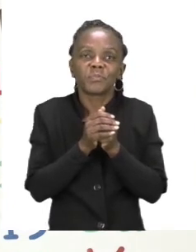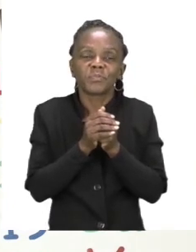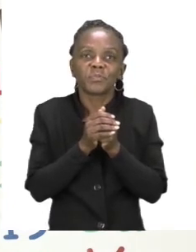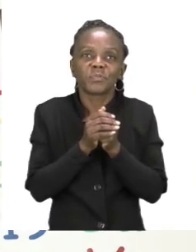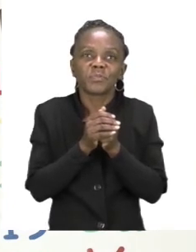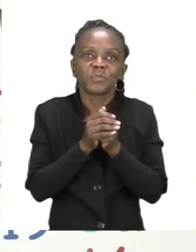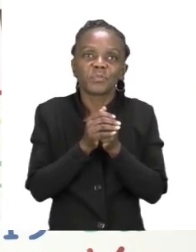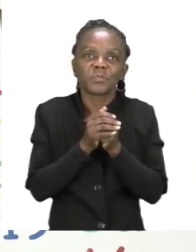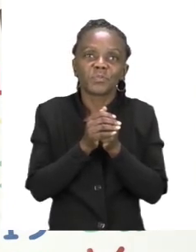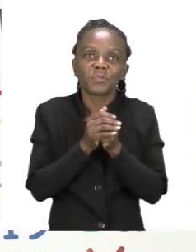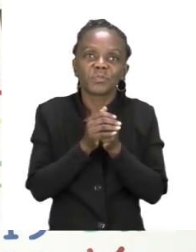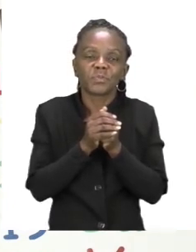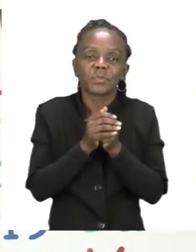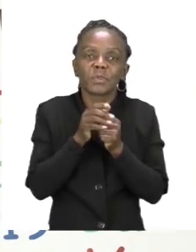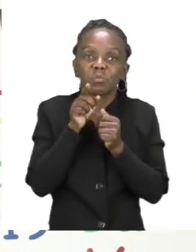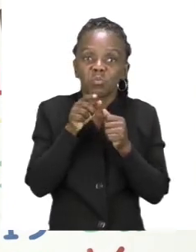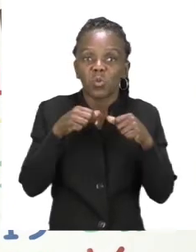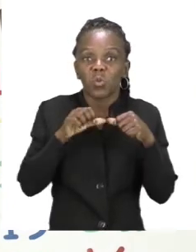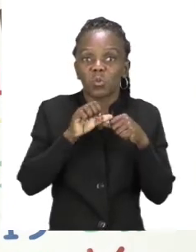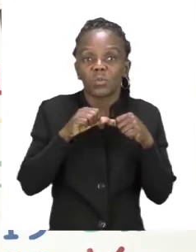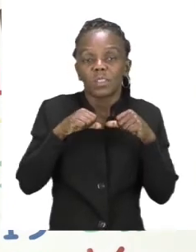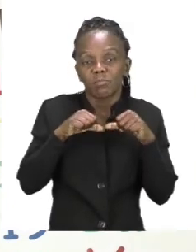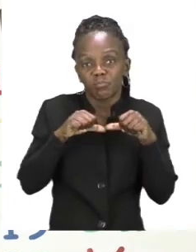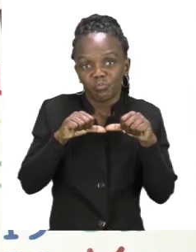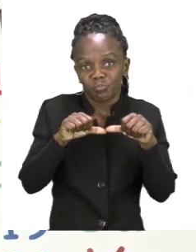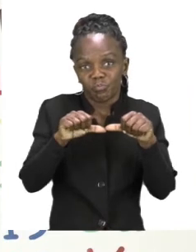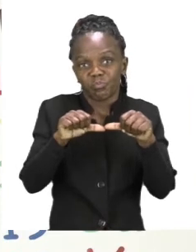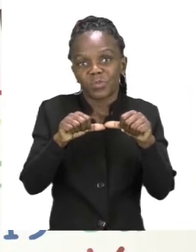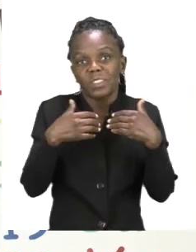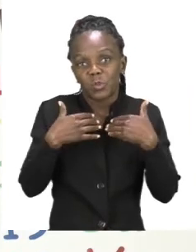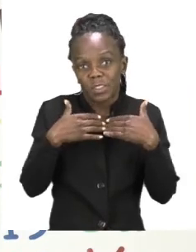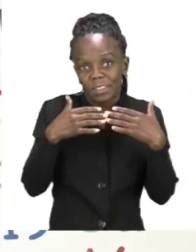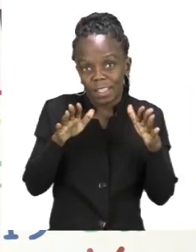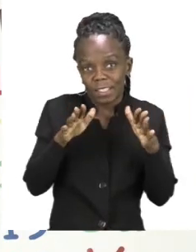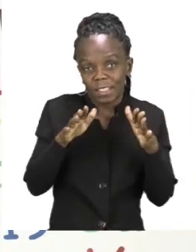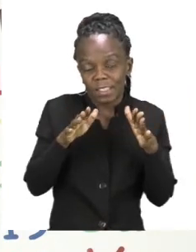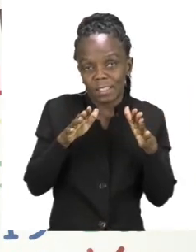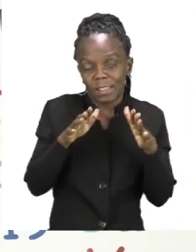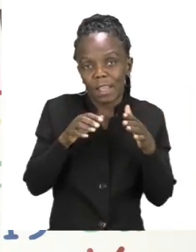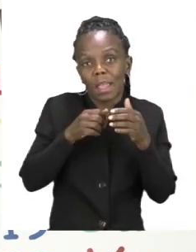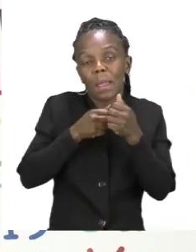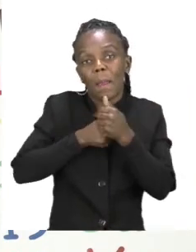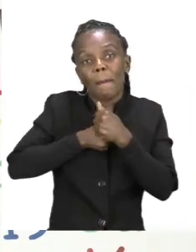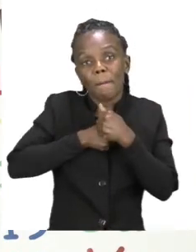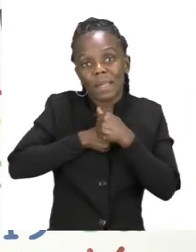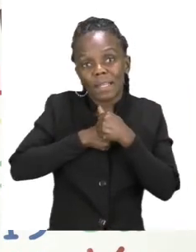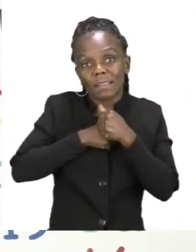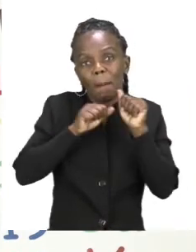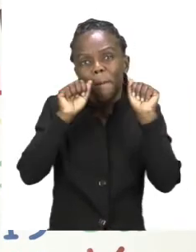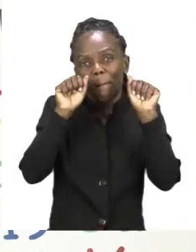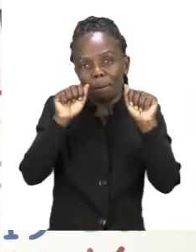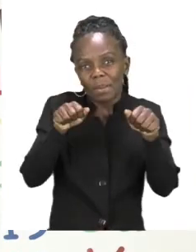a chance to start on yours. Remember, you need an adult's assistance